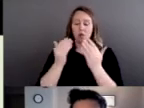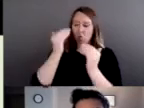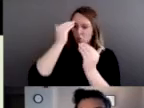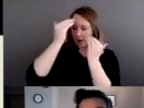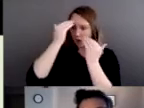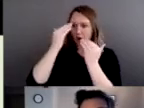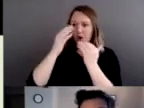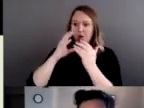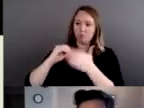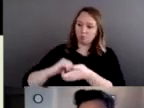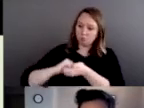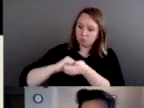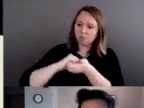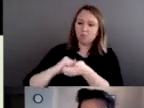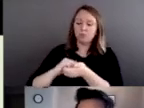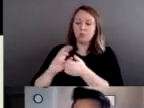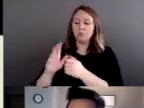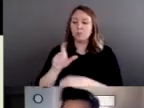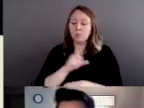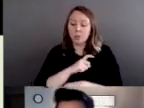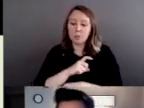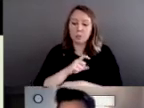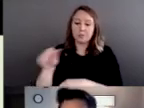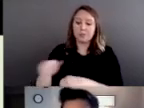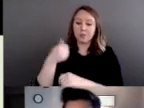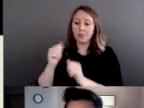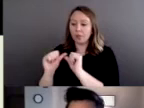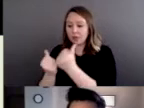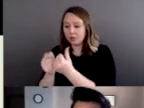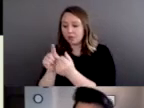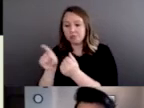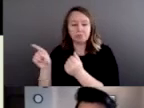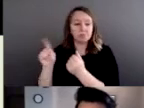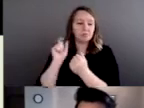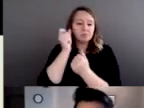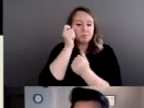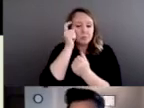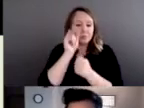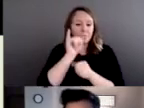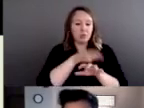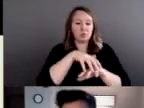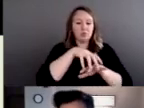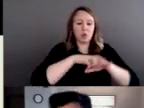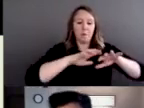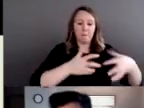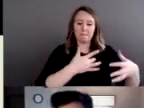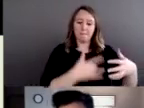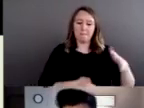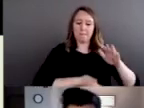these other agencies understand how a tribe operates and why we